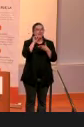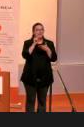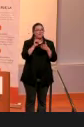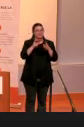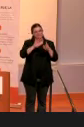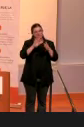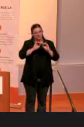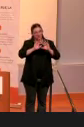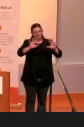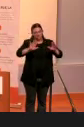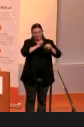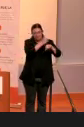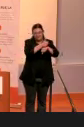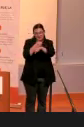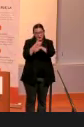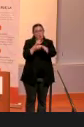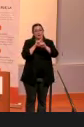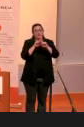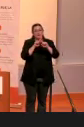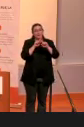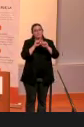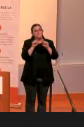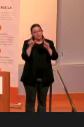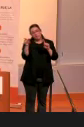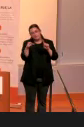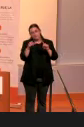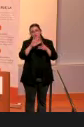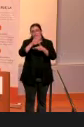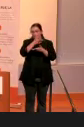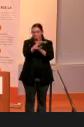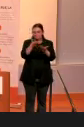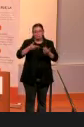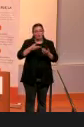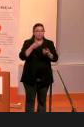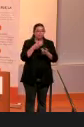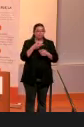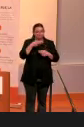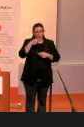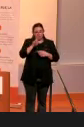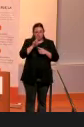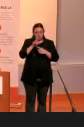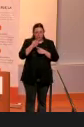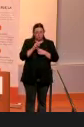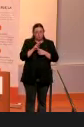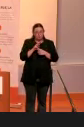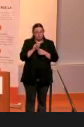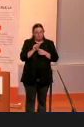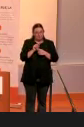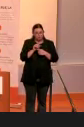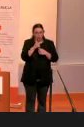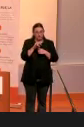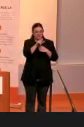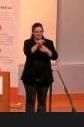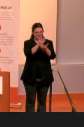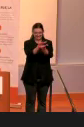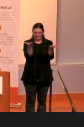needed to show. But yes, all the rheumatologists in the room that you're here from all use Rituxan for a